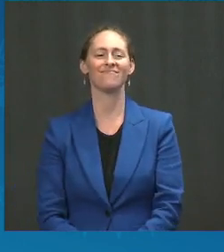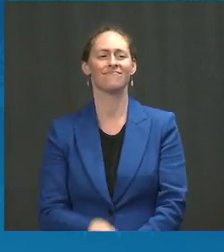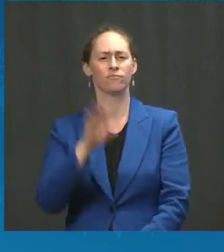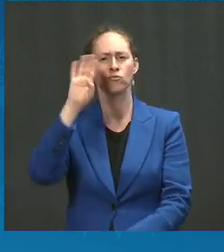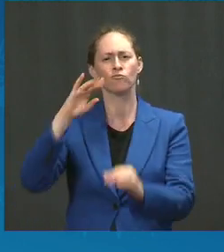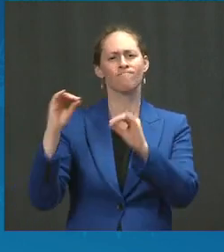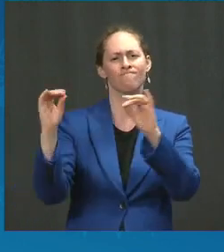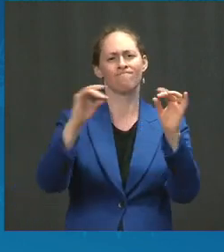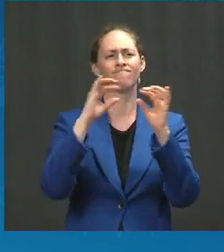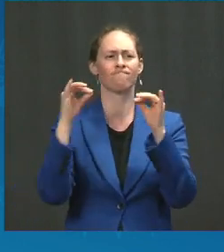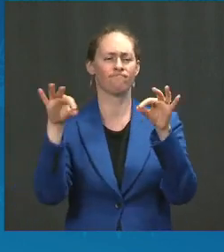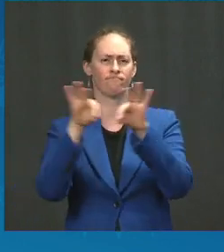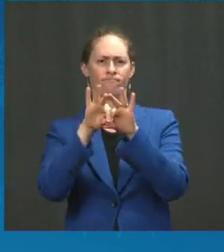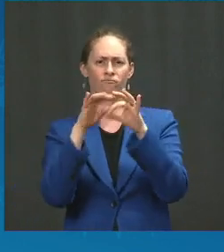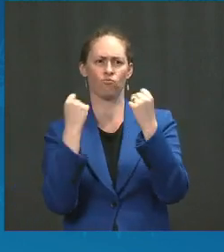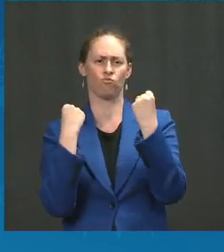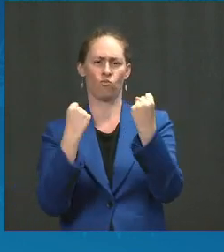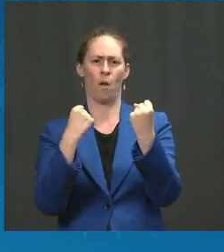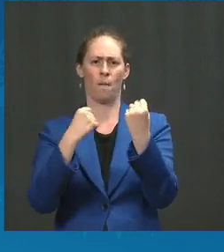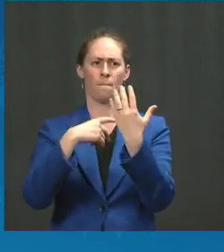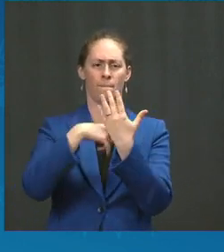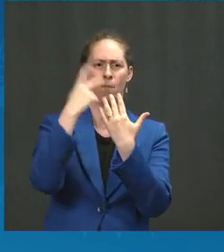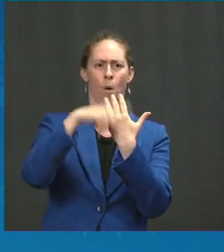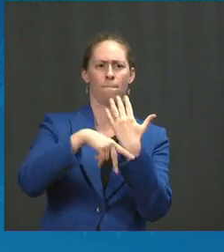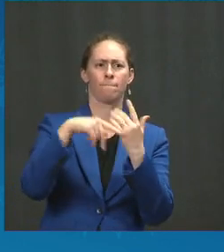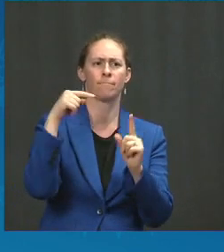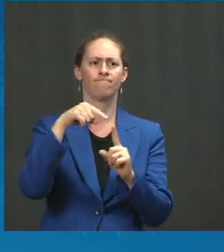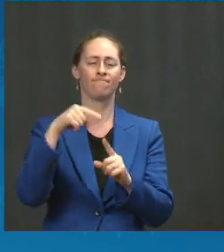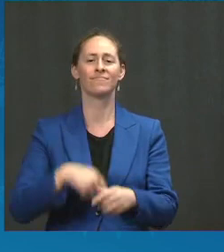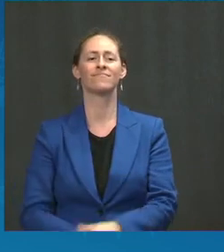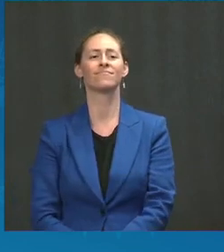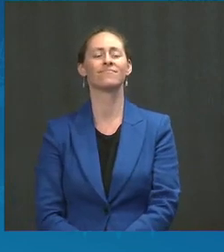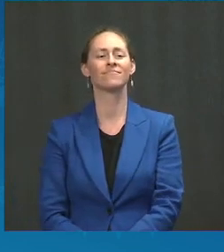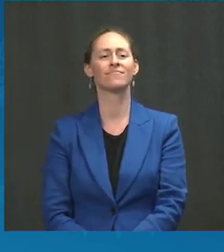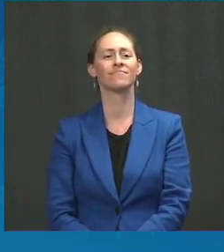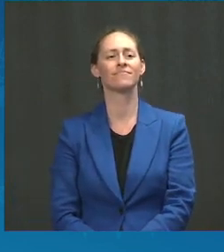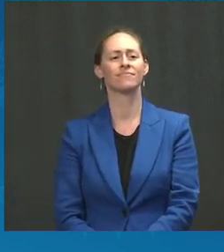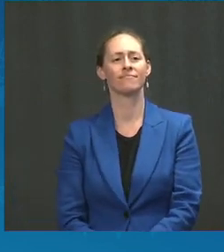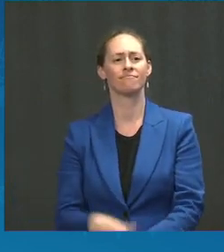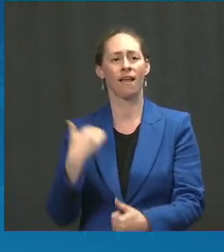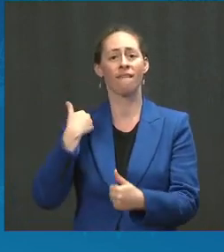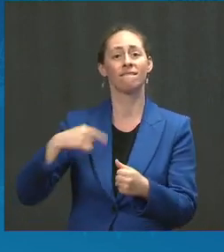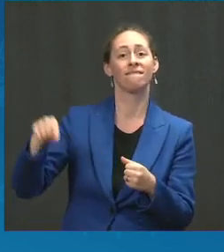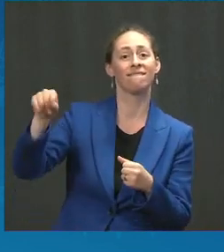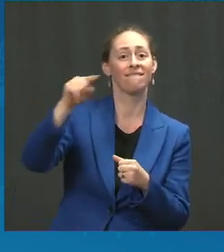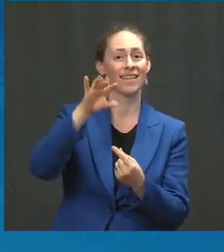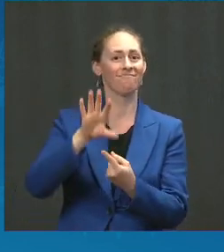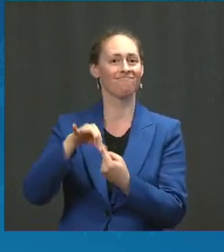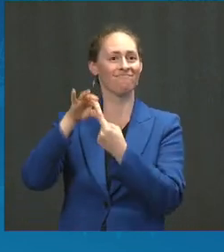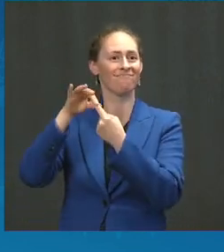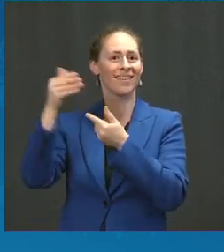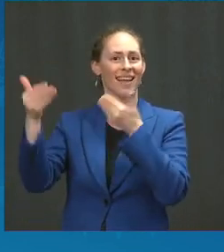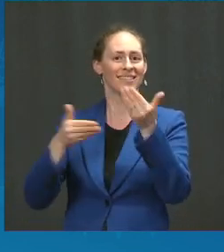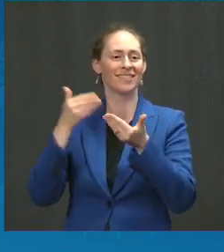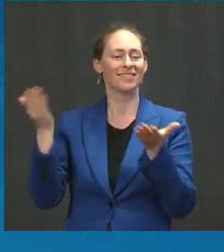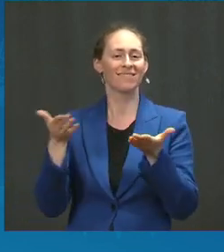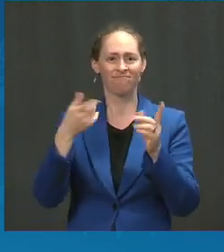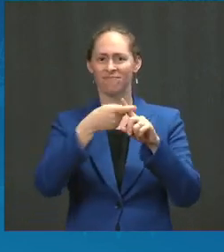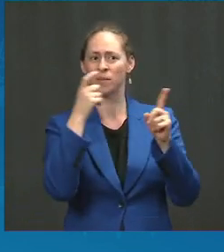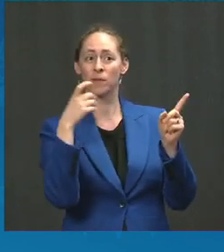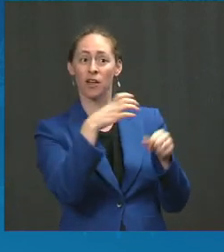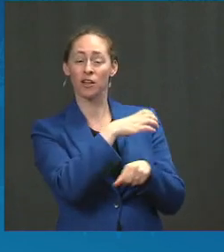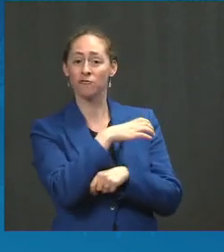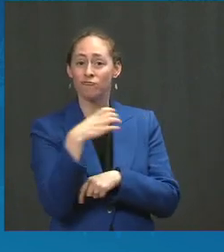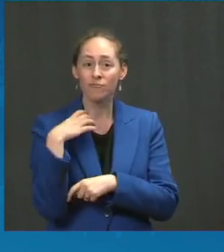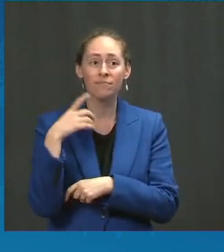several special guests, including Congressman Jason Crow and our SBA team of dedicated experts, and of course, our Vice